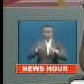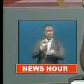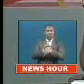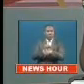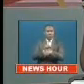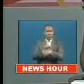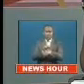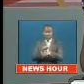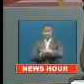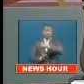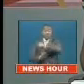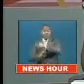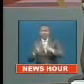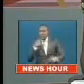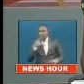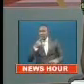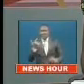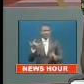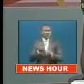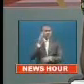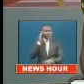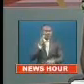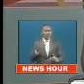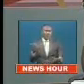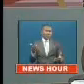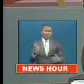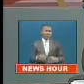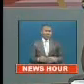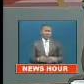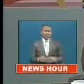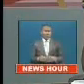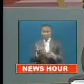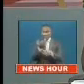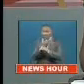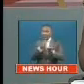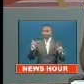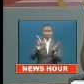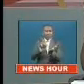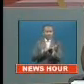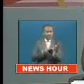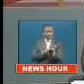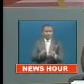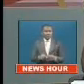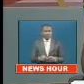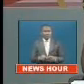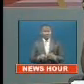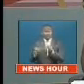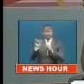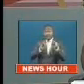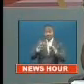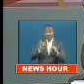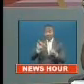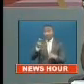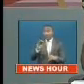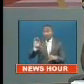duty. The foundation says Ghana will slip in the rankings on freedom of the press in the wake of the developments. In an